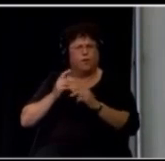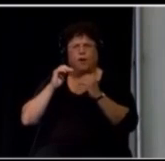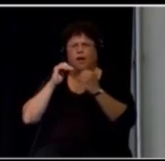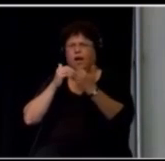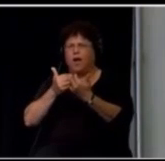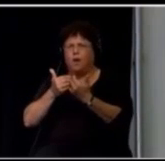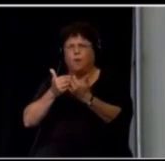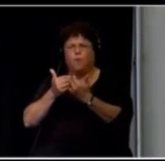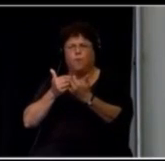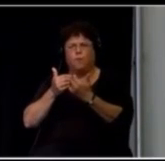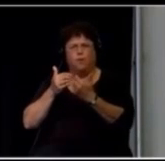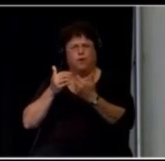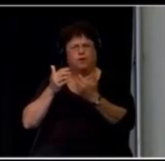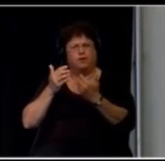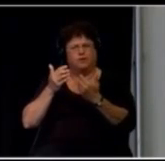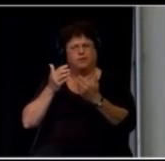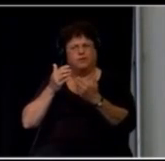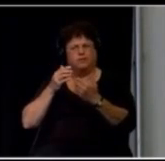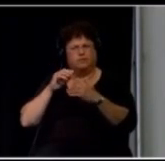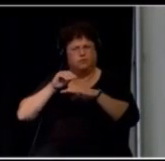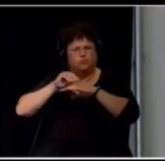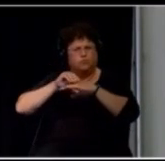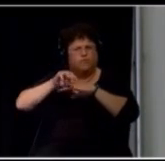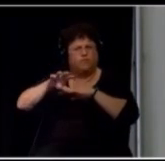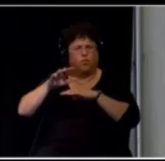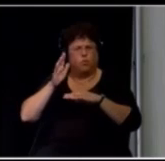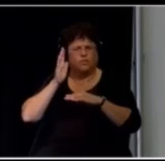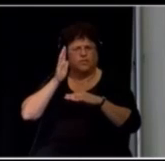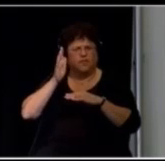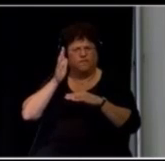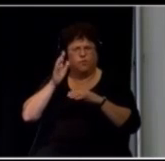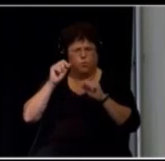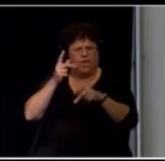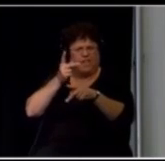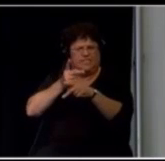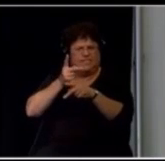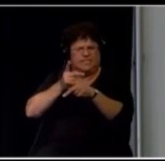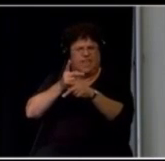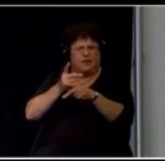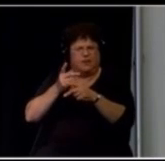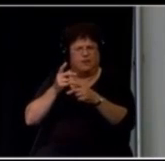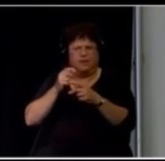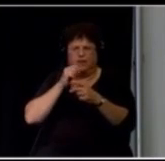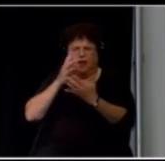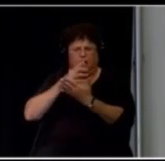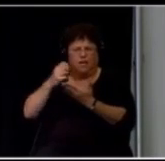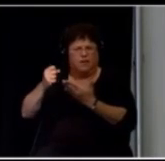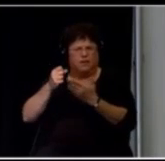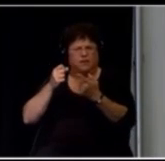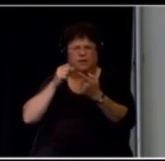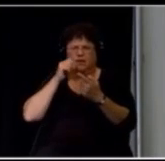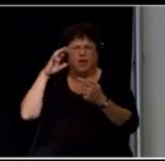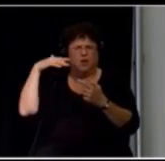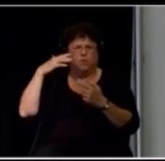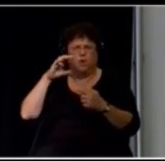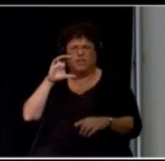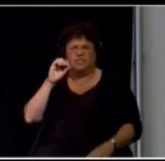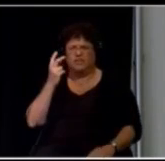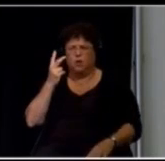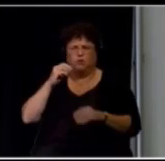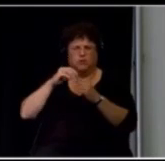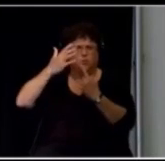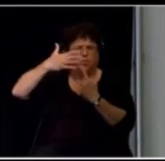how to make that future sustainable, meaning not have crazy amounts of CO2